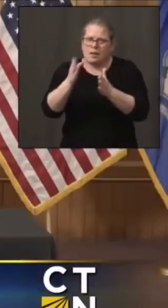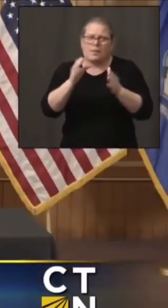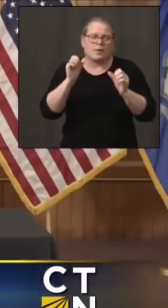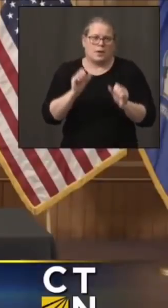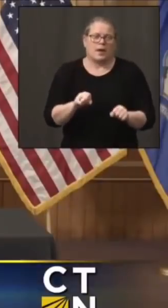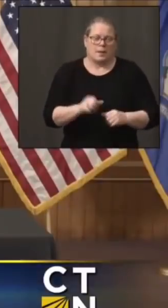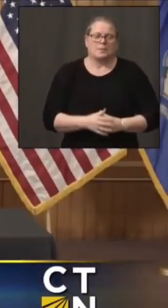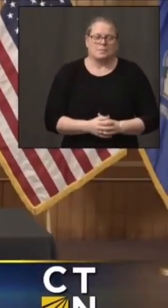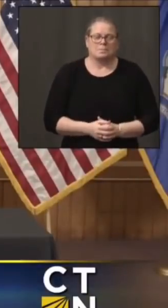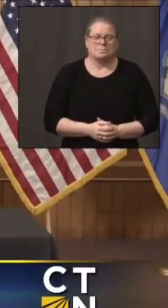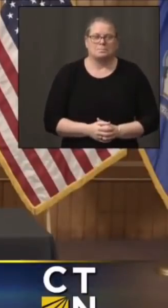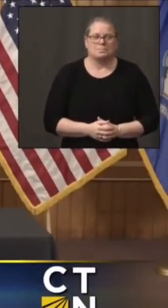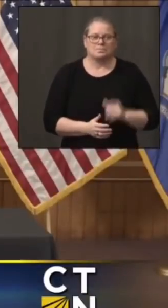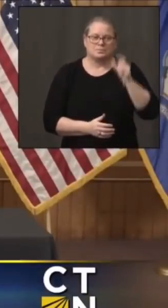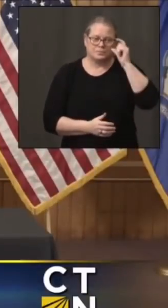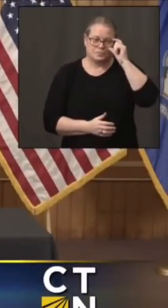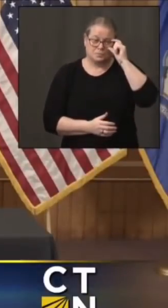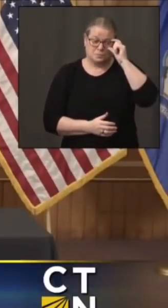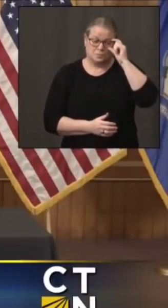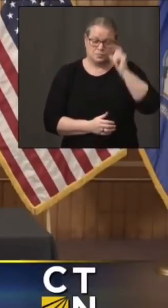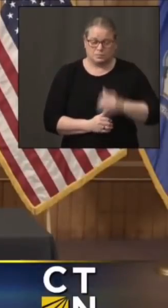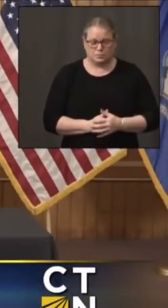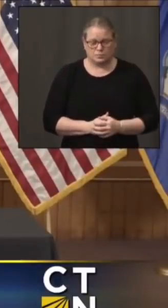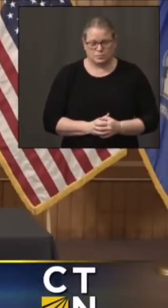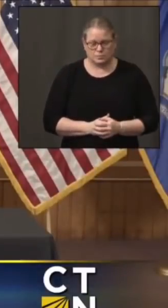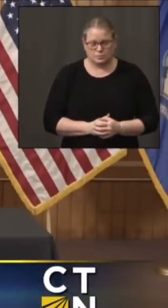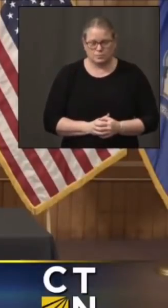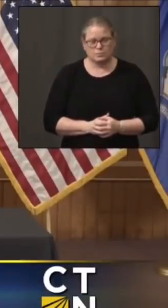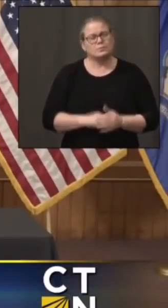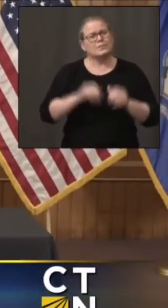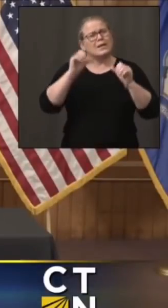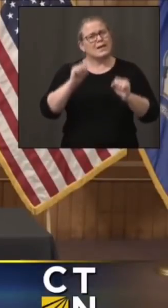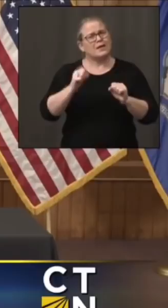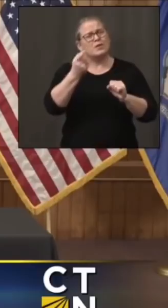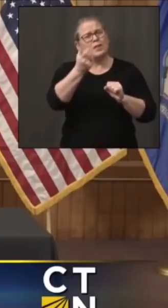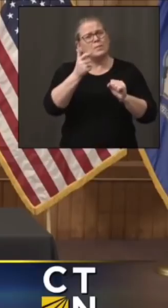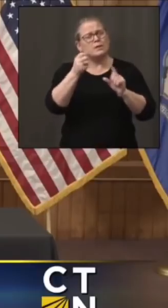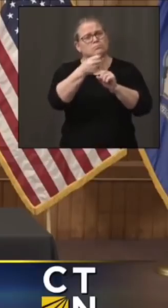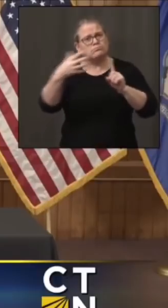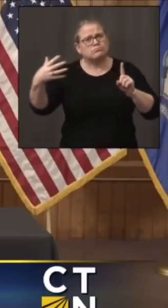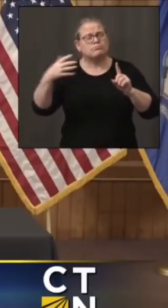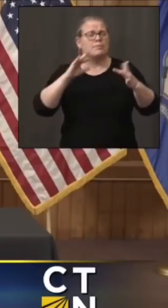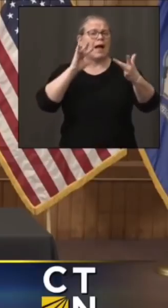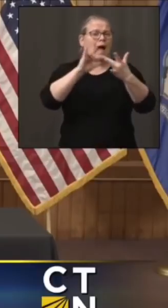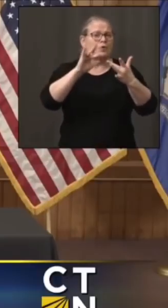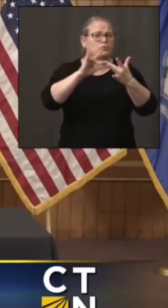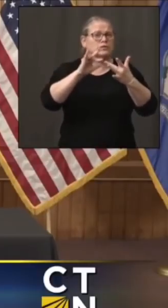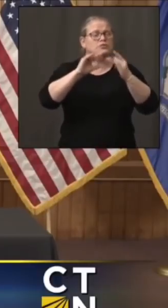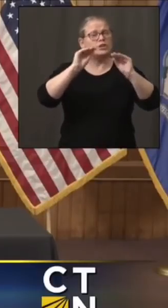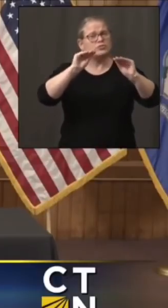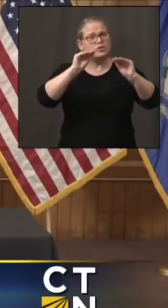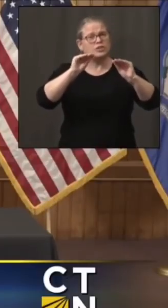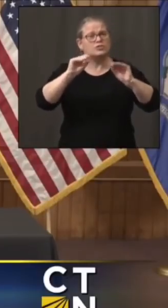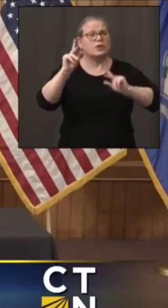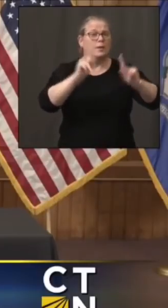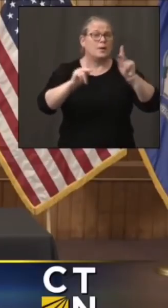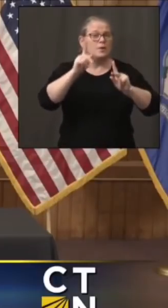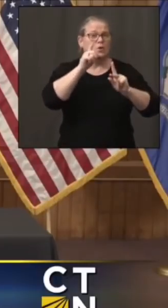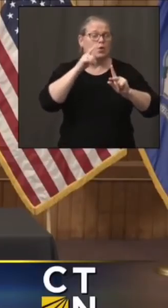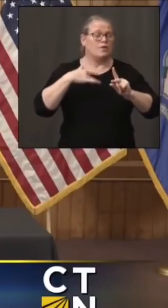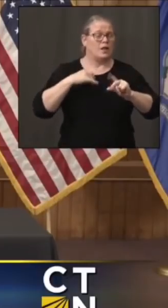touch on, elaborate a little bit on the outreach and education for workers who are